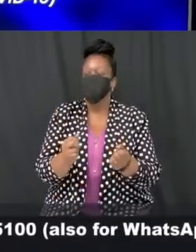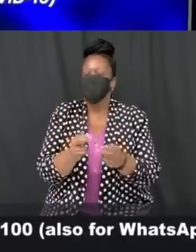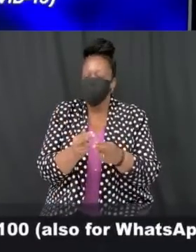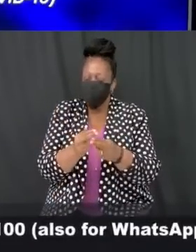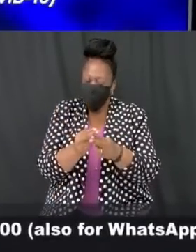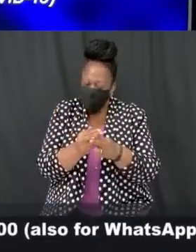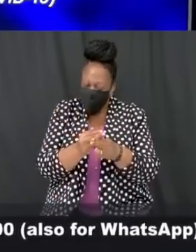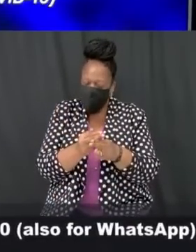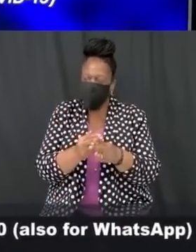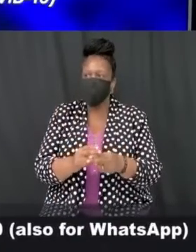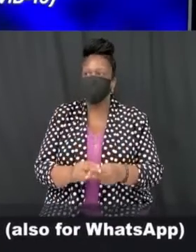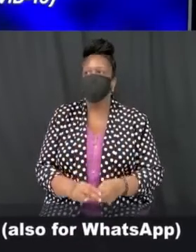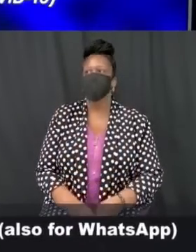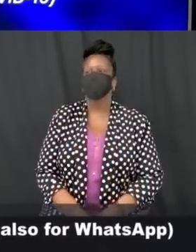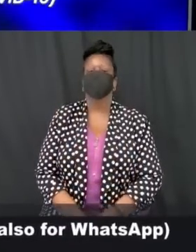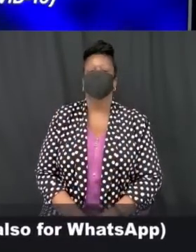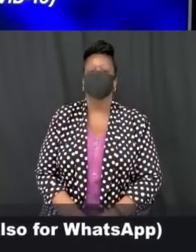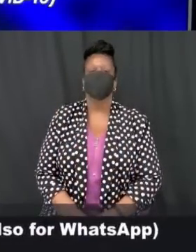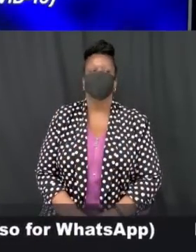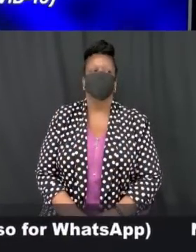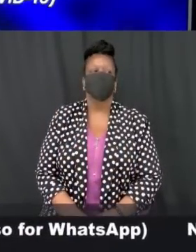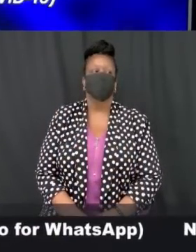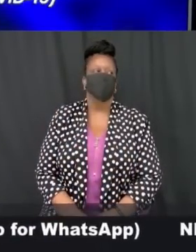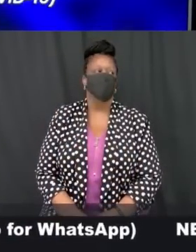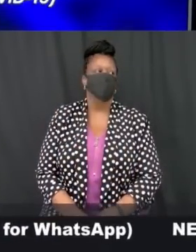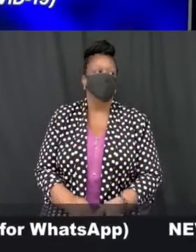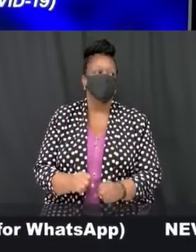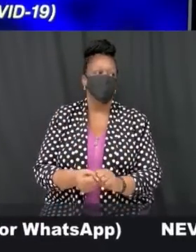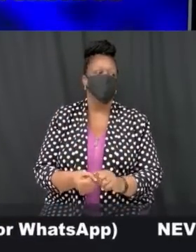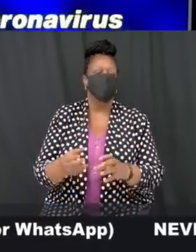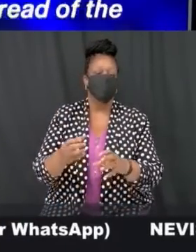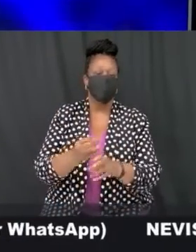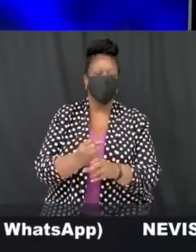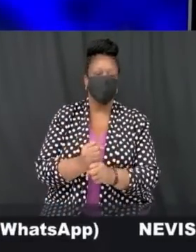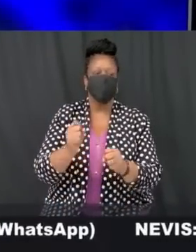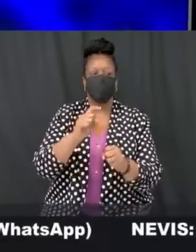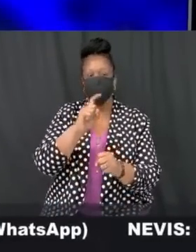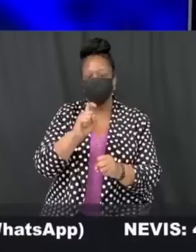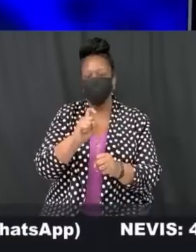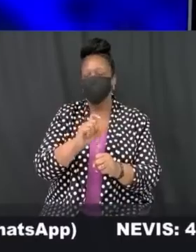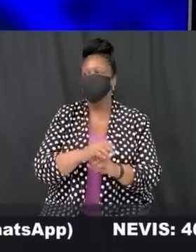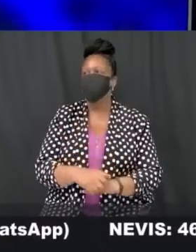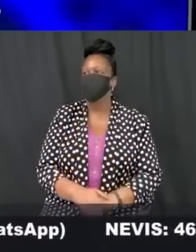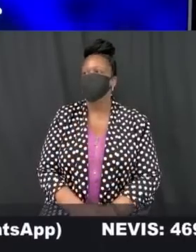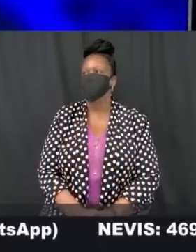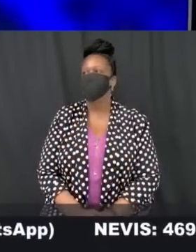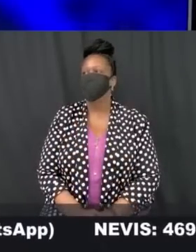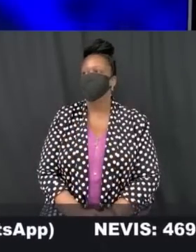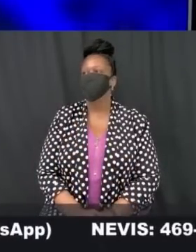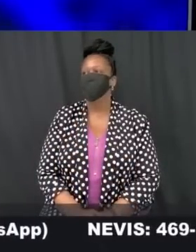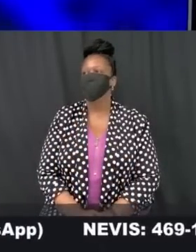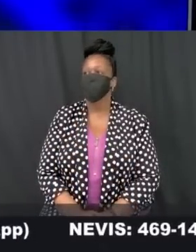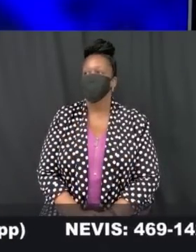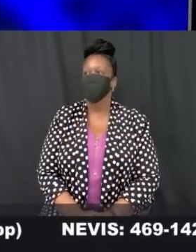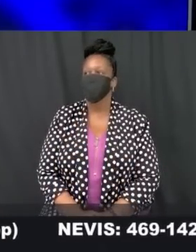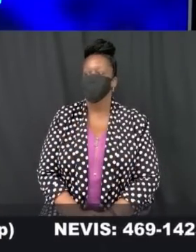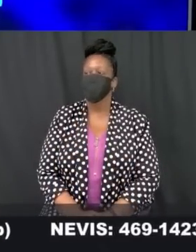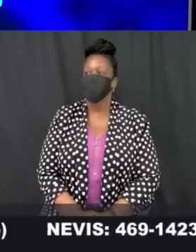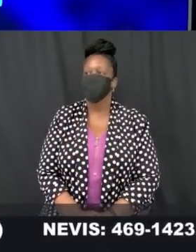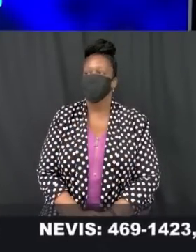so that we can facilitate questions. All right, so like my